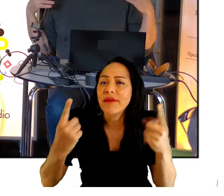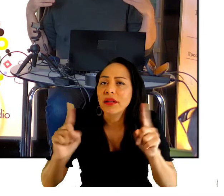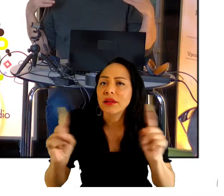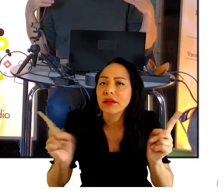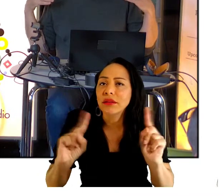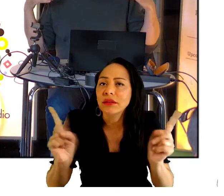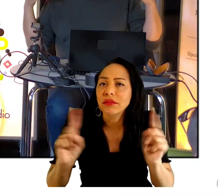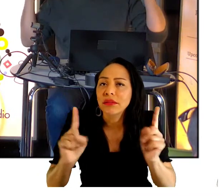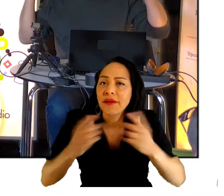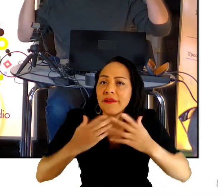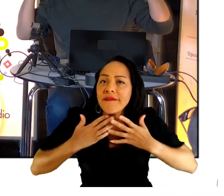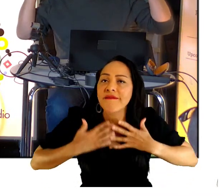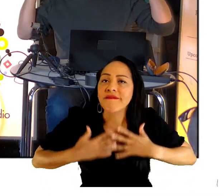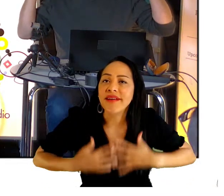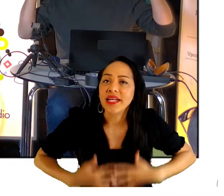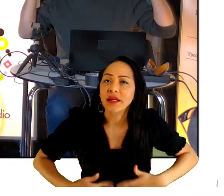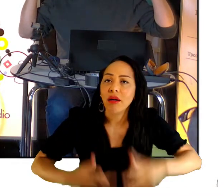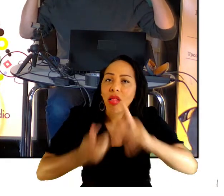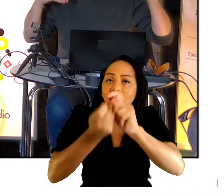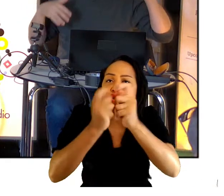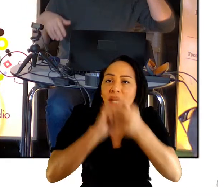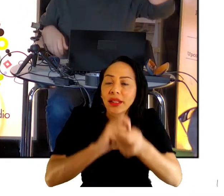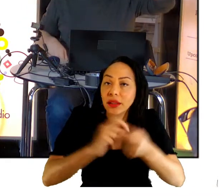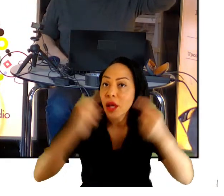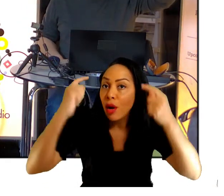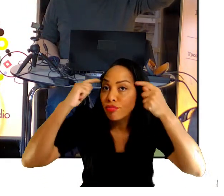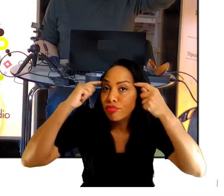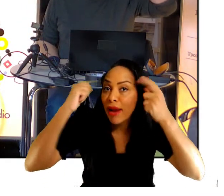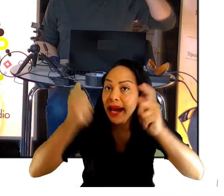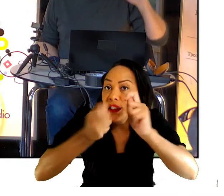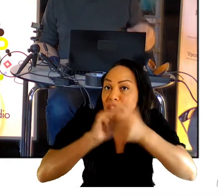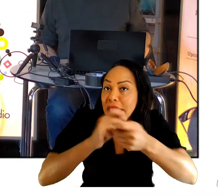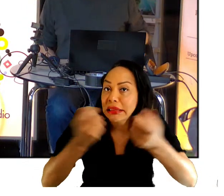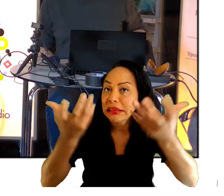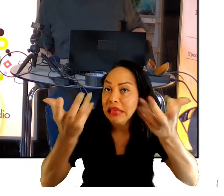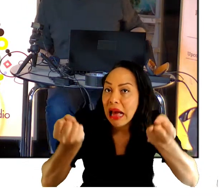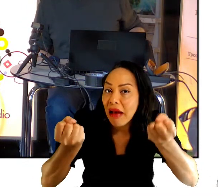changes or the brain changes. So we're looking